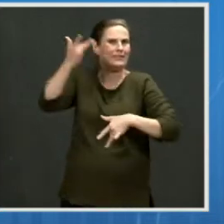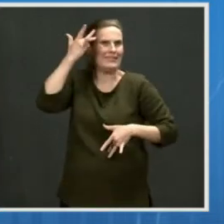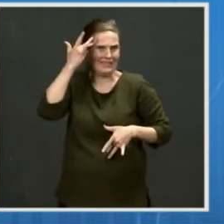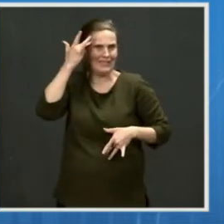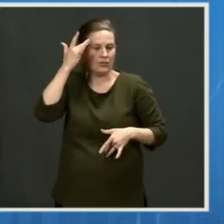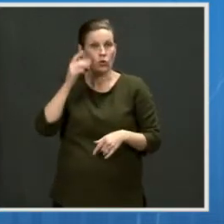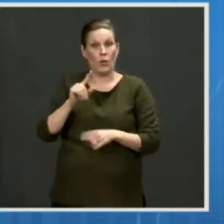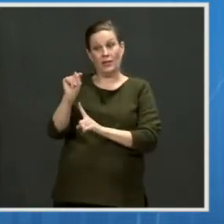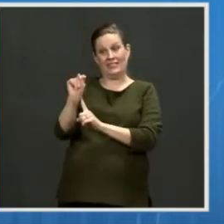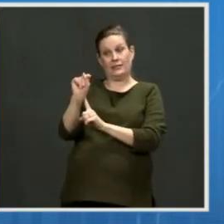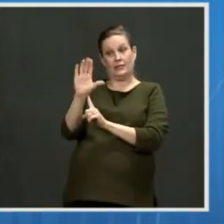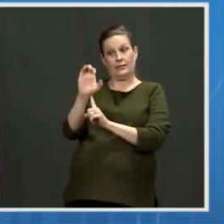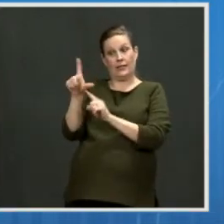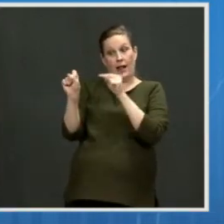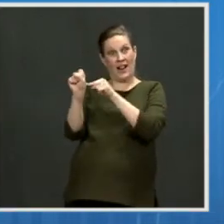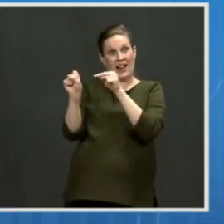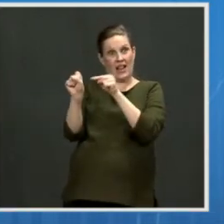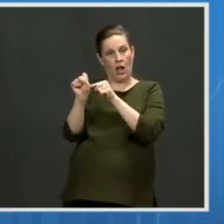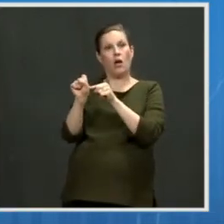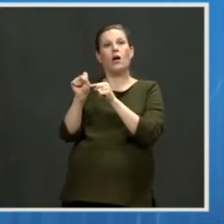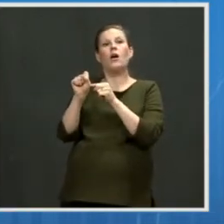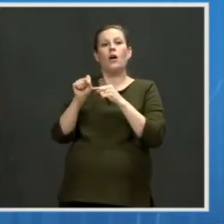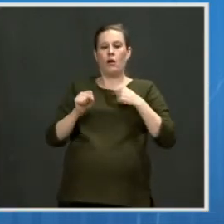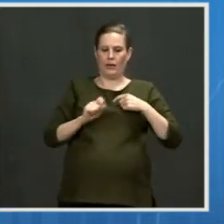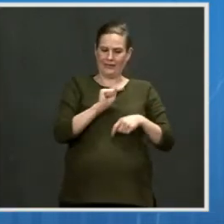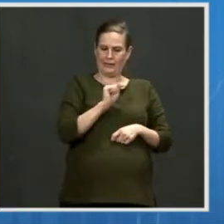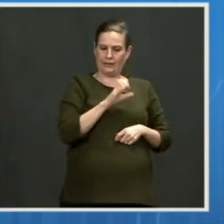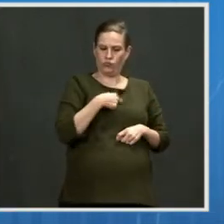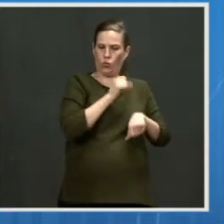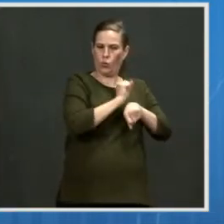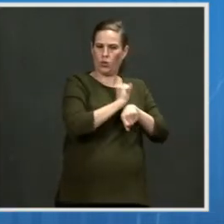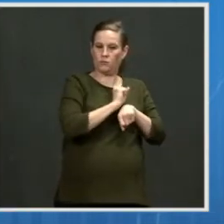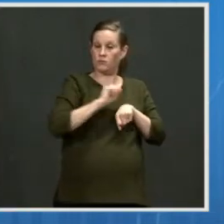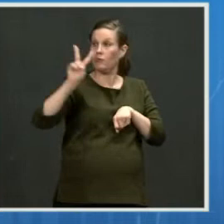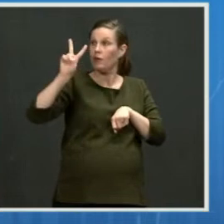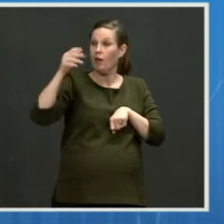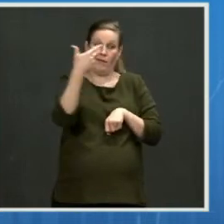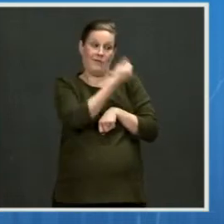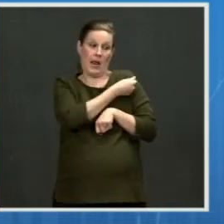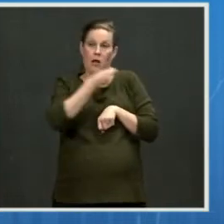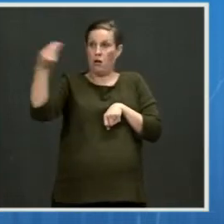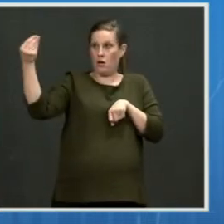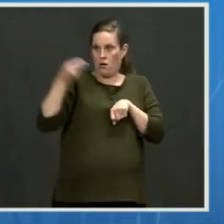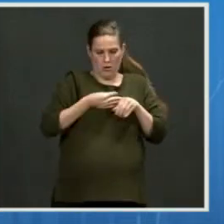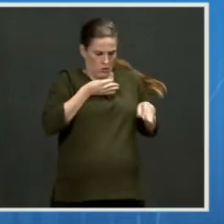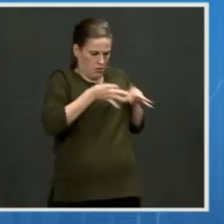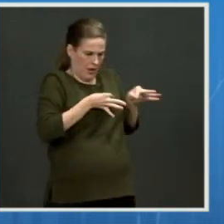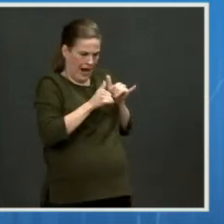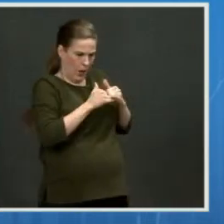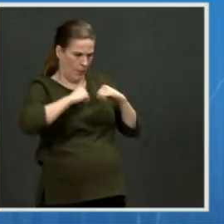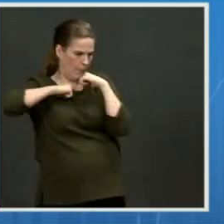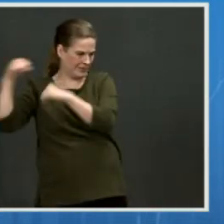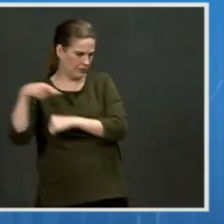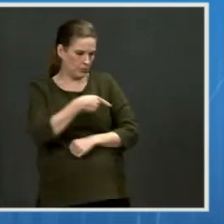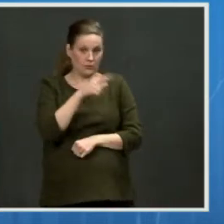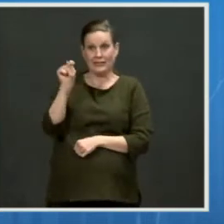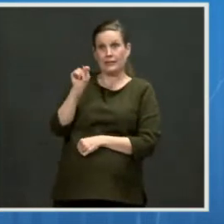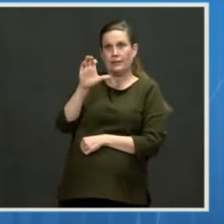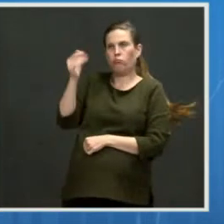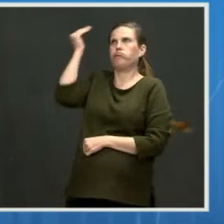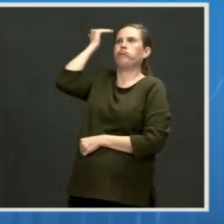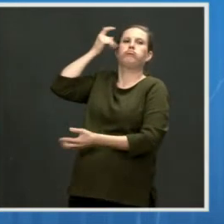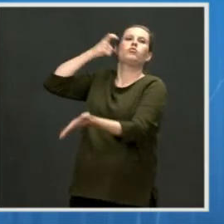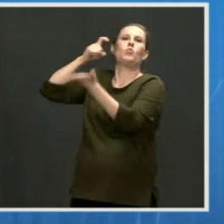cell-mediated immunity, as well as memory B cells. Next slide. So what I want to talk about in the next 2 minutes or